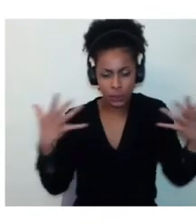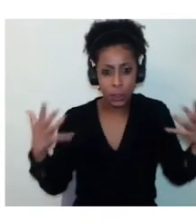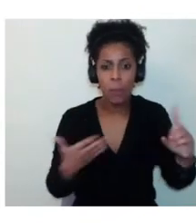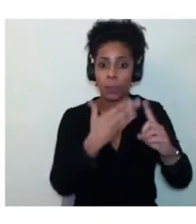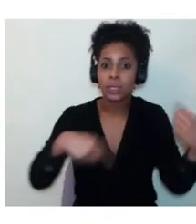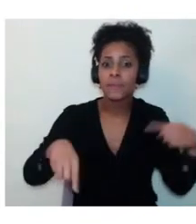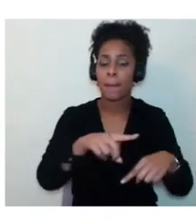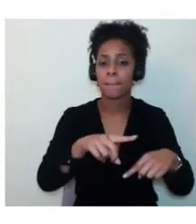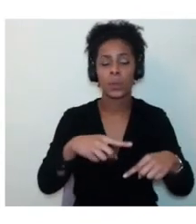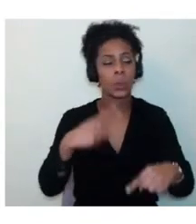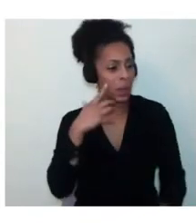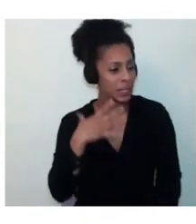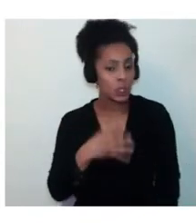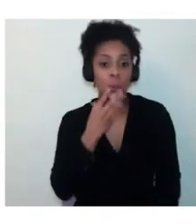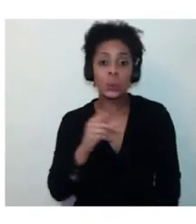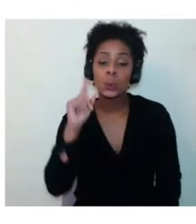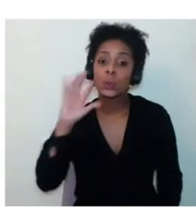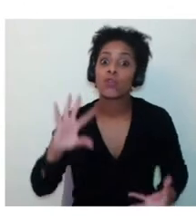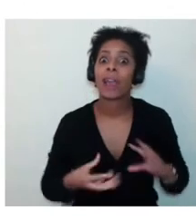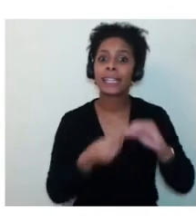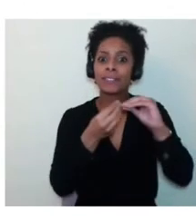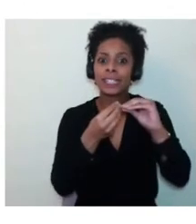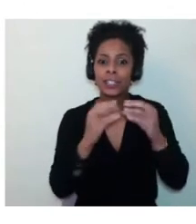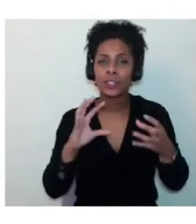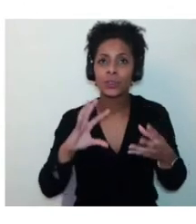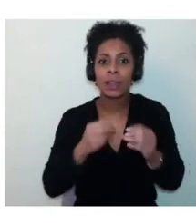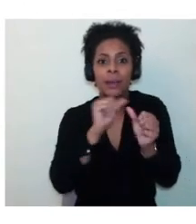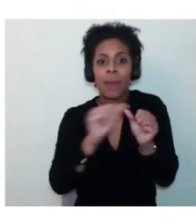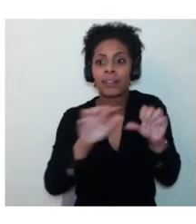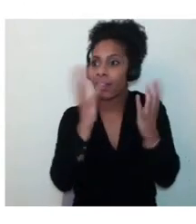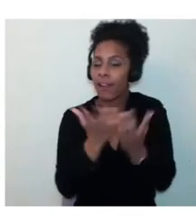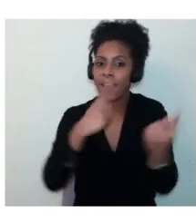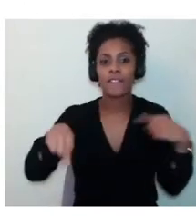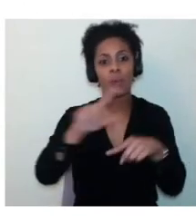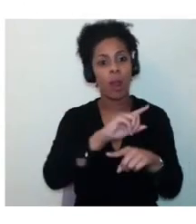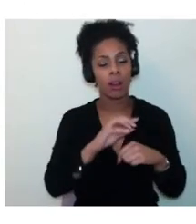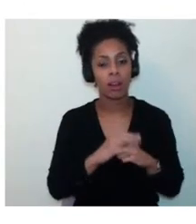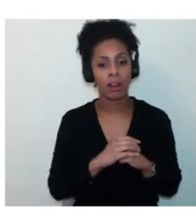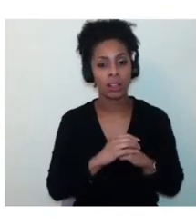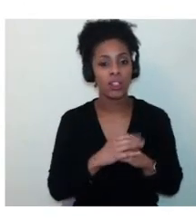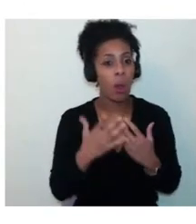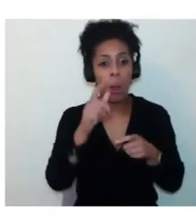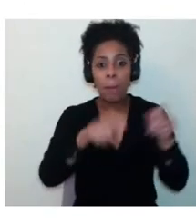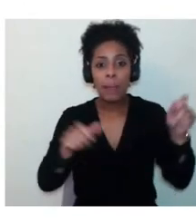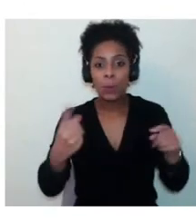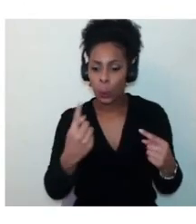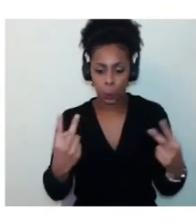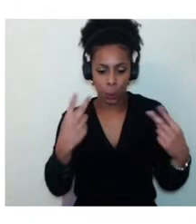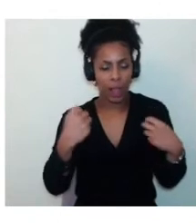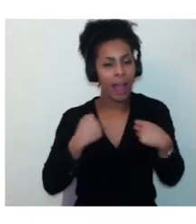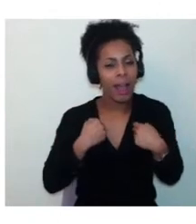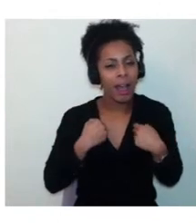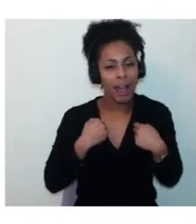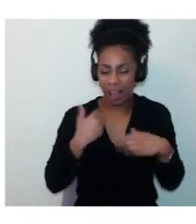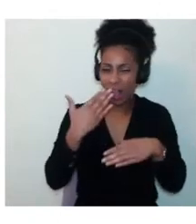better future, for people, planet, clients, and communities, the people that really look at our work. And I think, as Cindy said, it